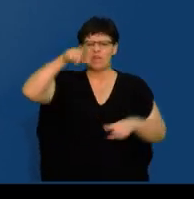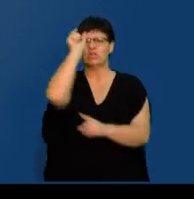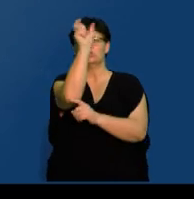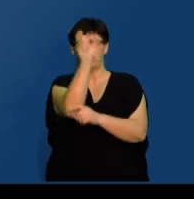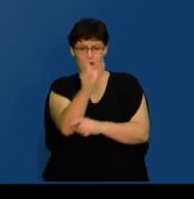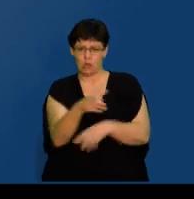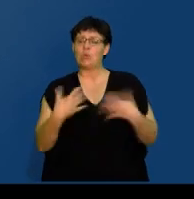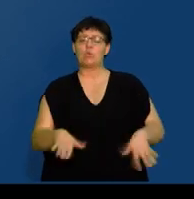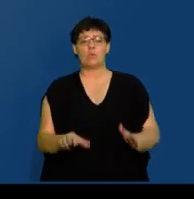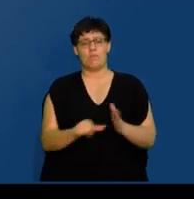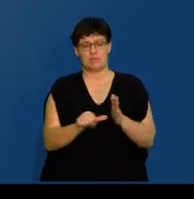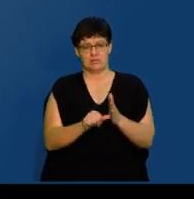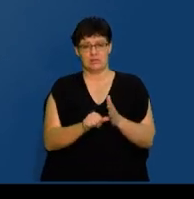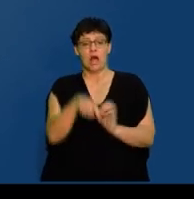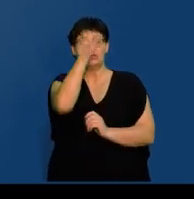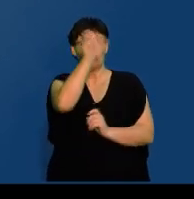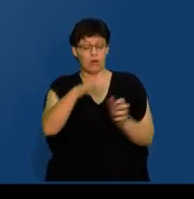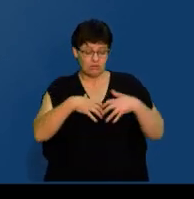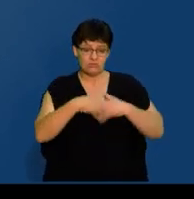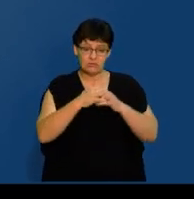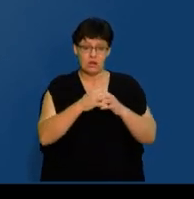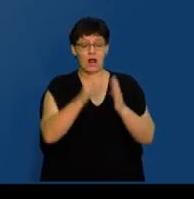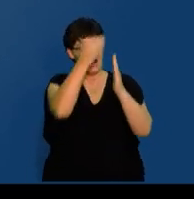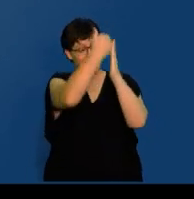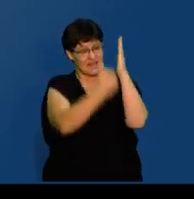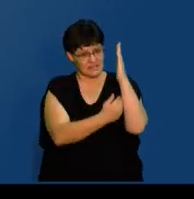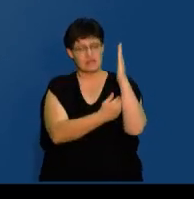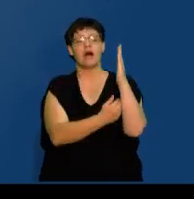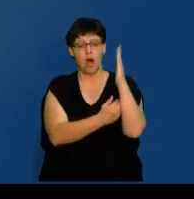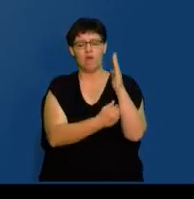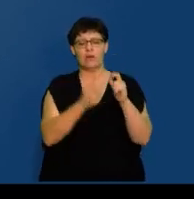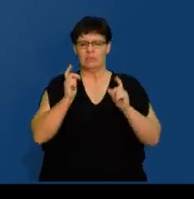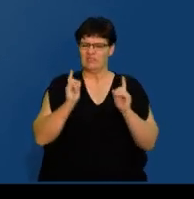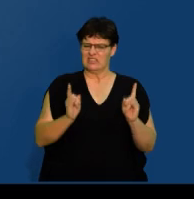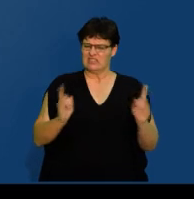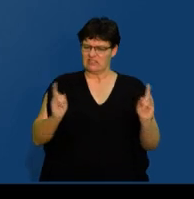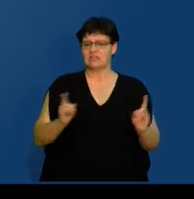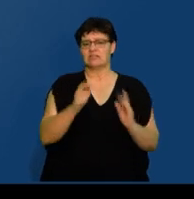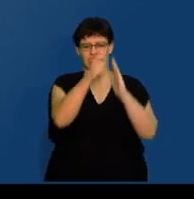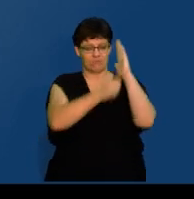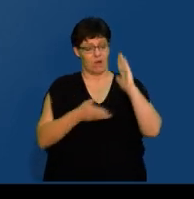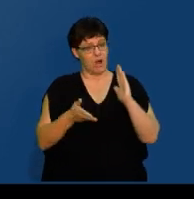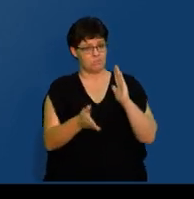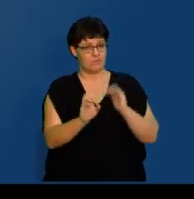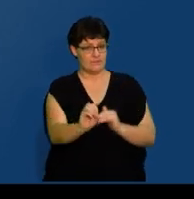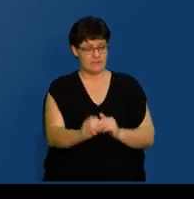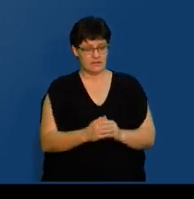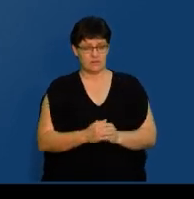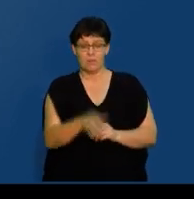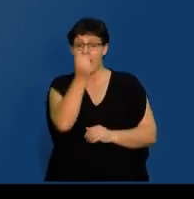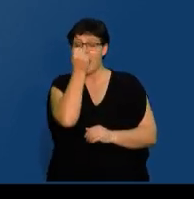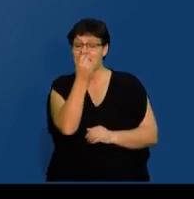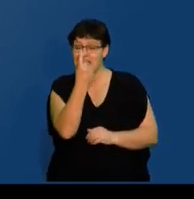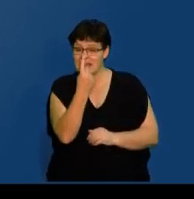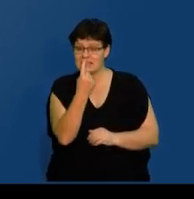that are important. So create that terminology vocab list on elaborate terms that are present on this topic. Understand the